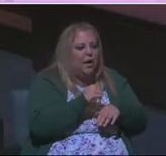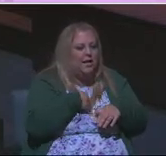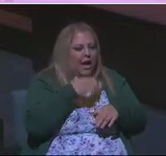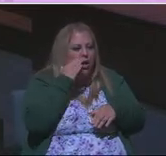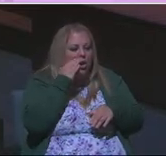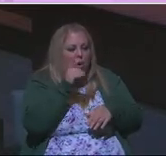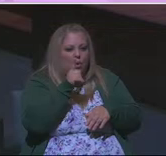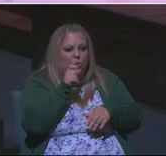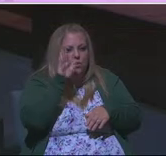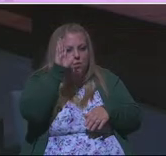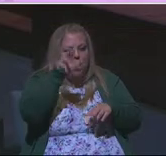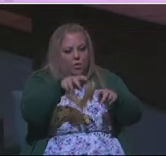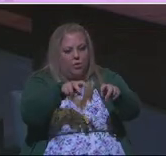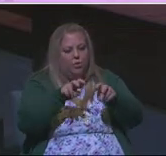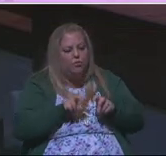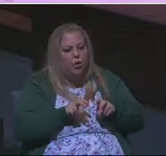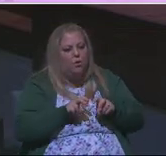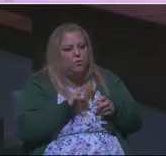throne.